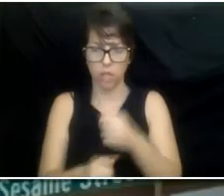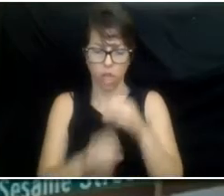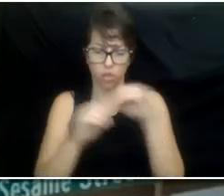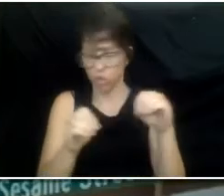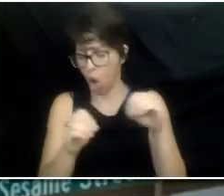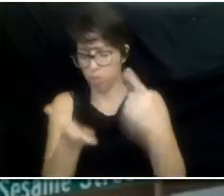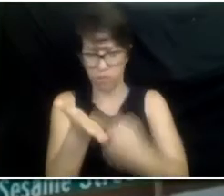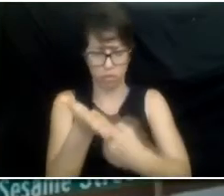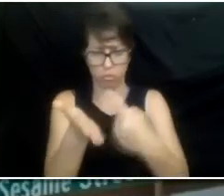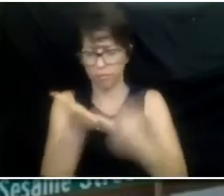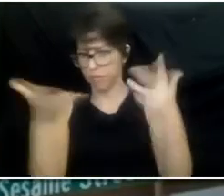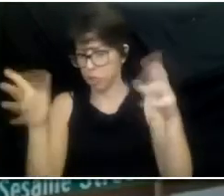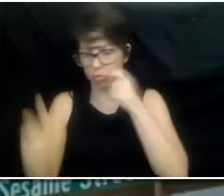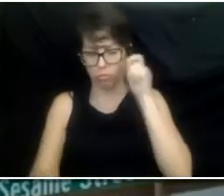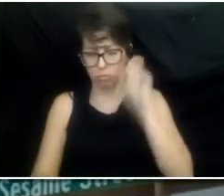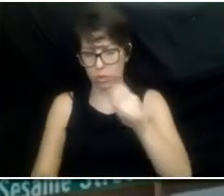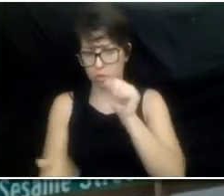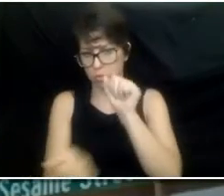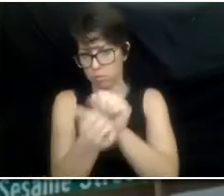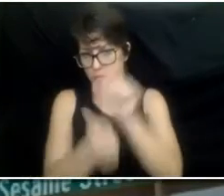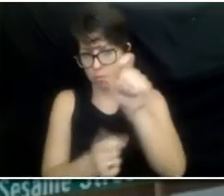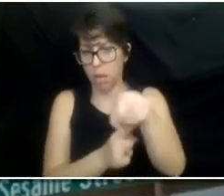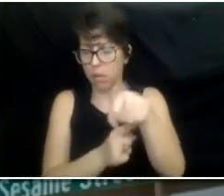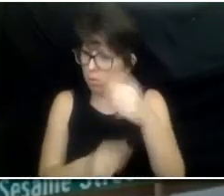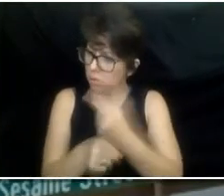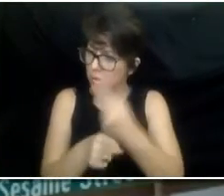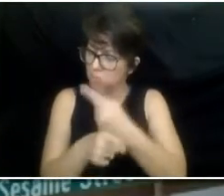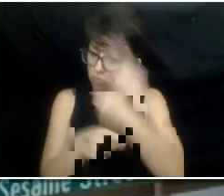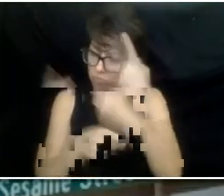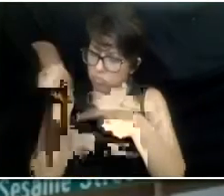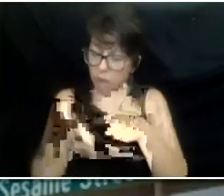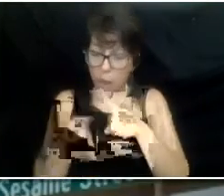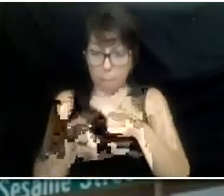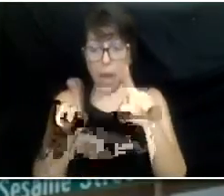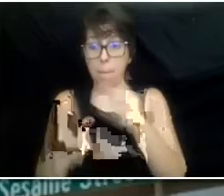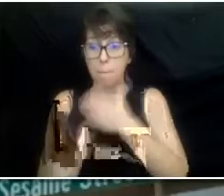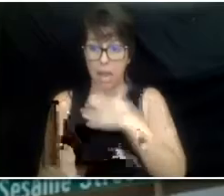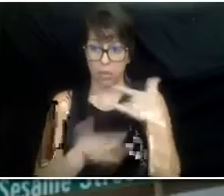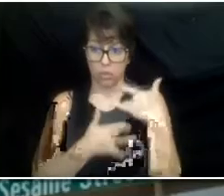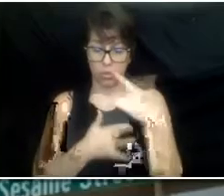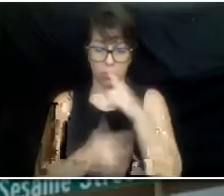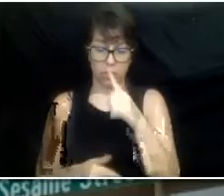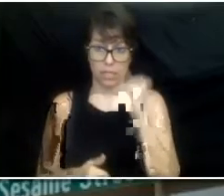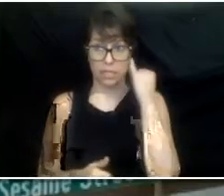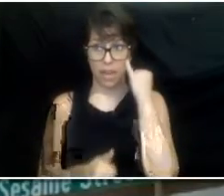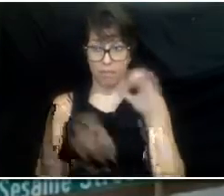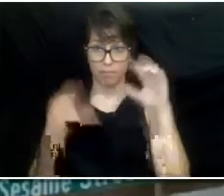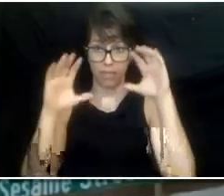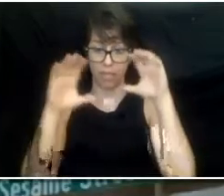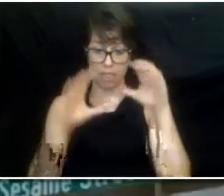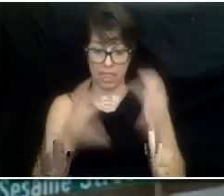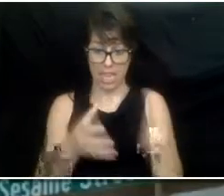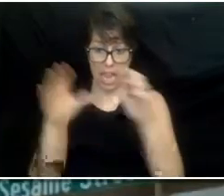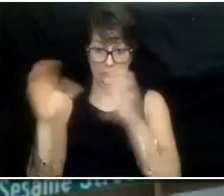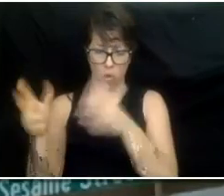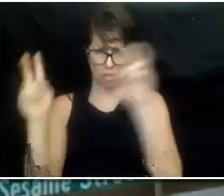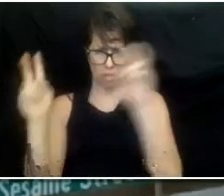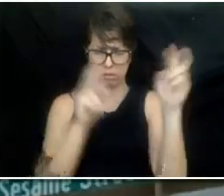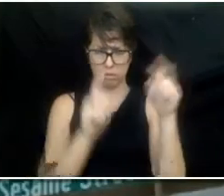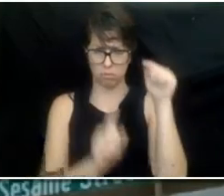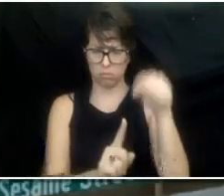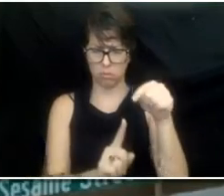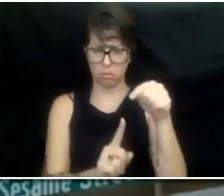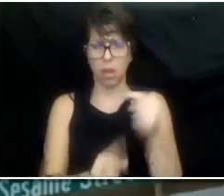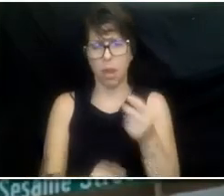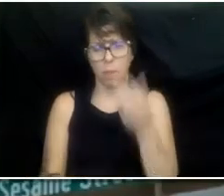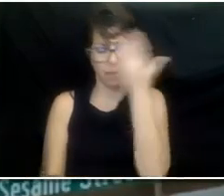themselves uh are down in a statistically significant way and then the number of arrests are down in